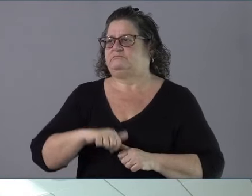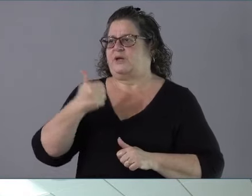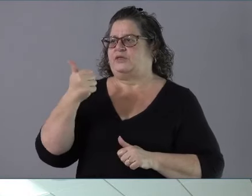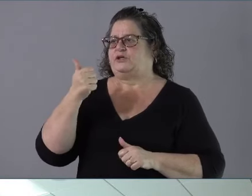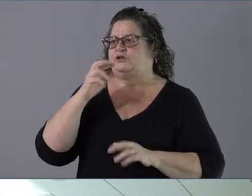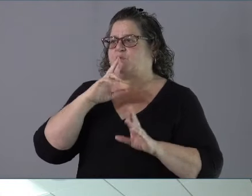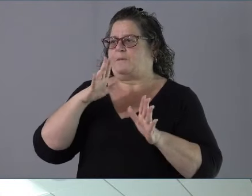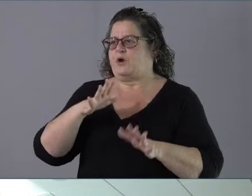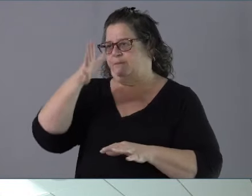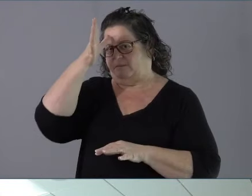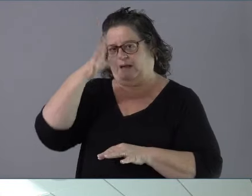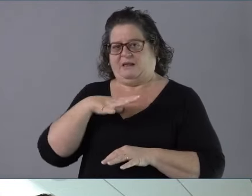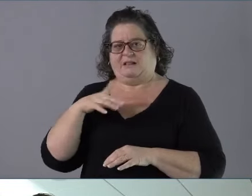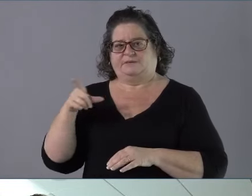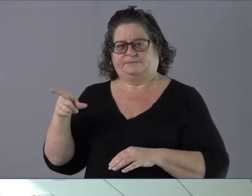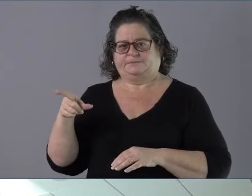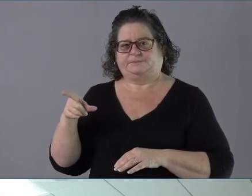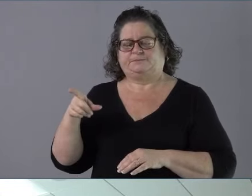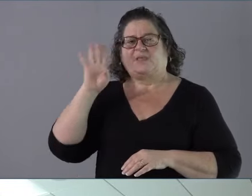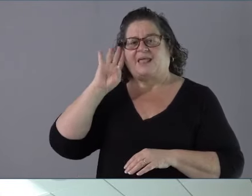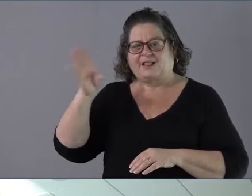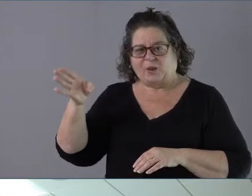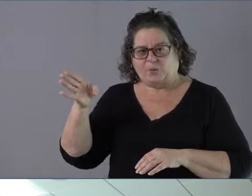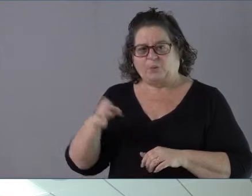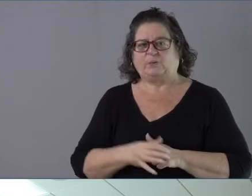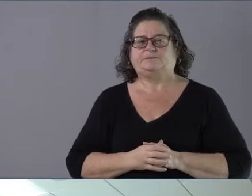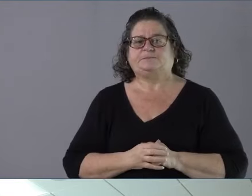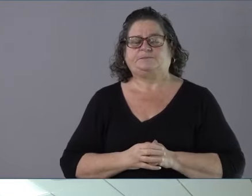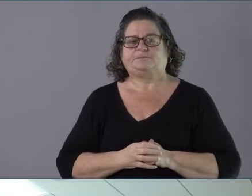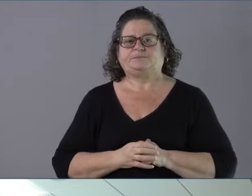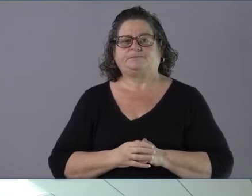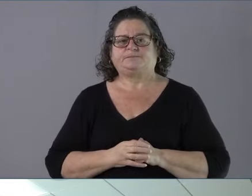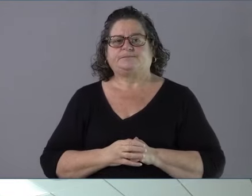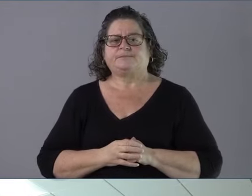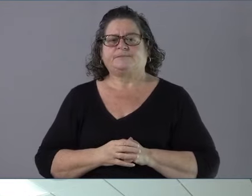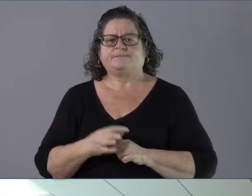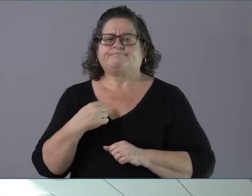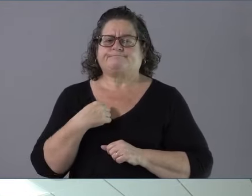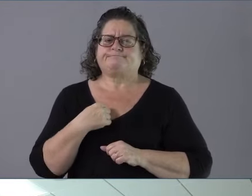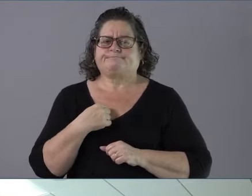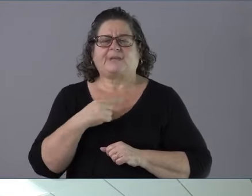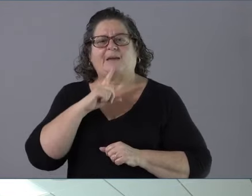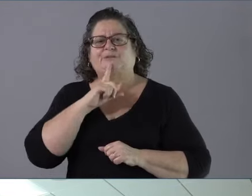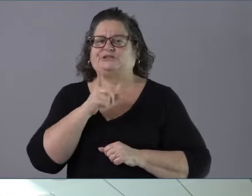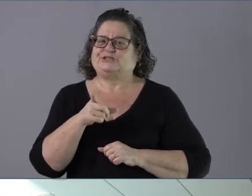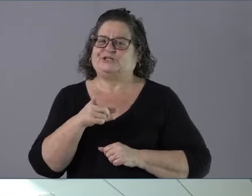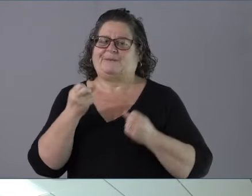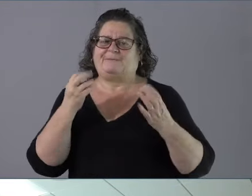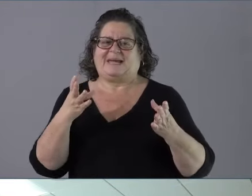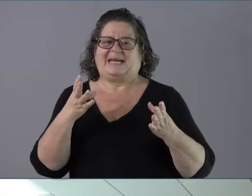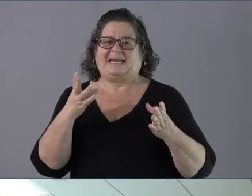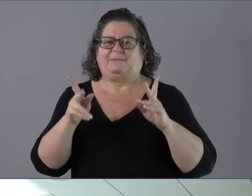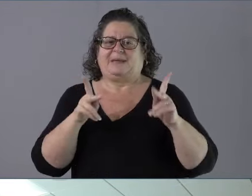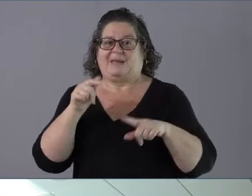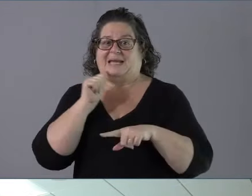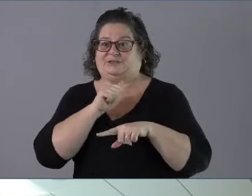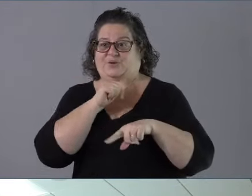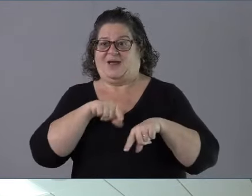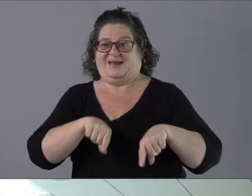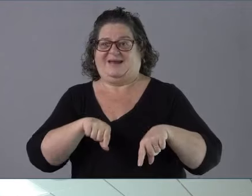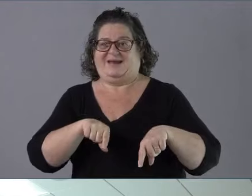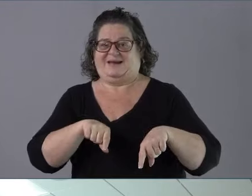Hello, Governor. Good to see everybody. I'm sure a lot of Arizonans are very happy you extended the eviction moratorium today. Maybe